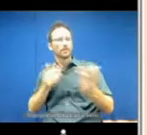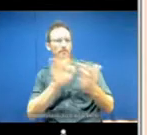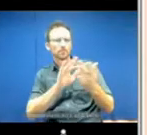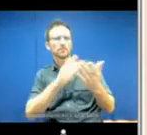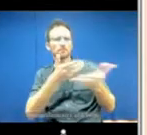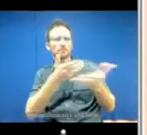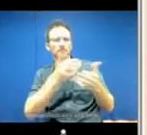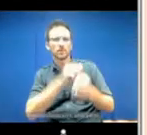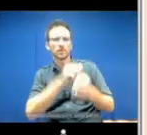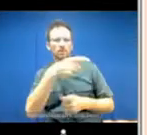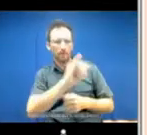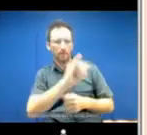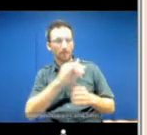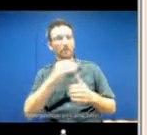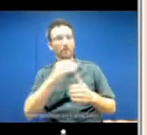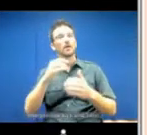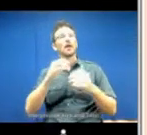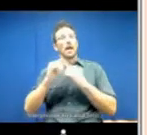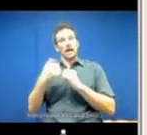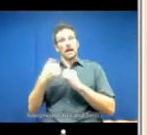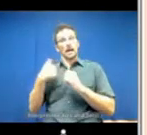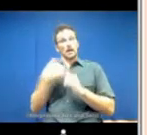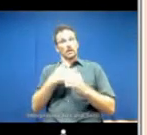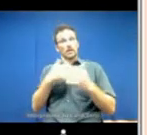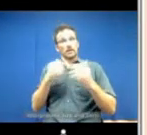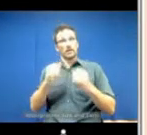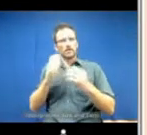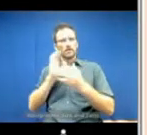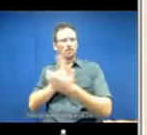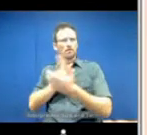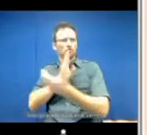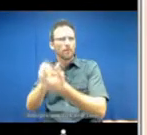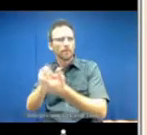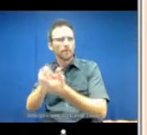for interrupting the proceedings.